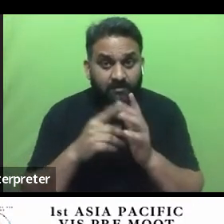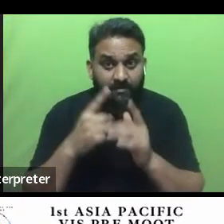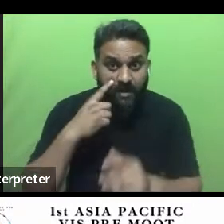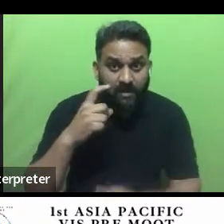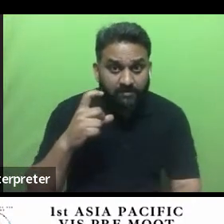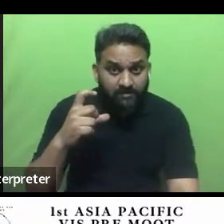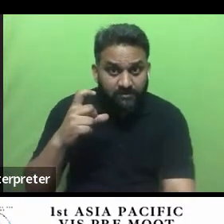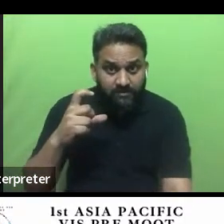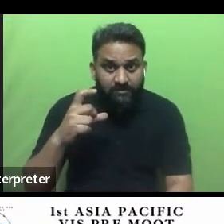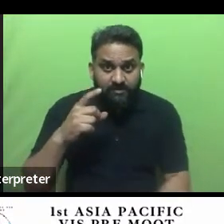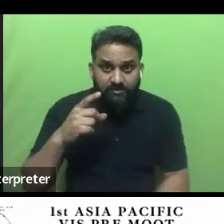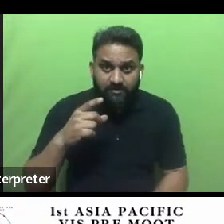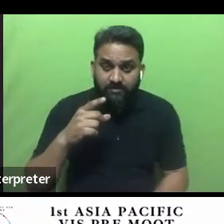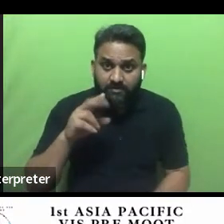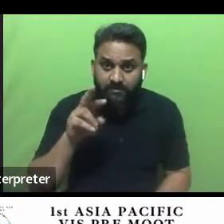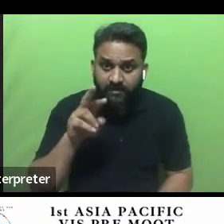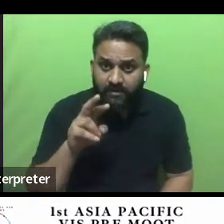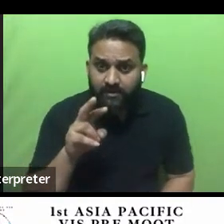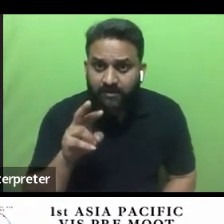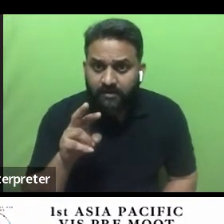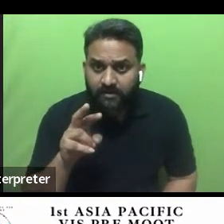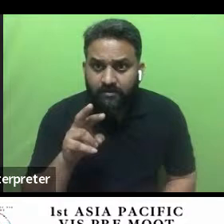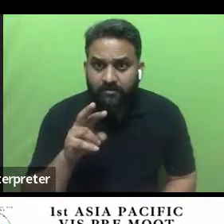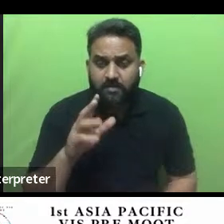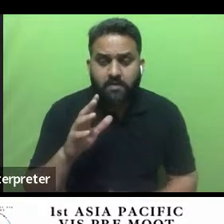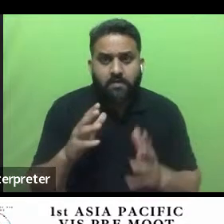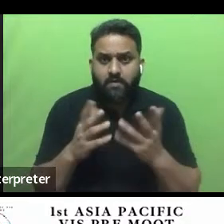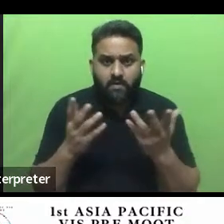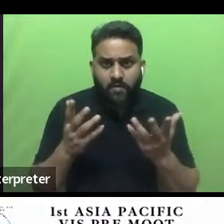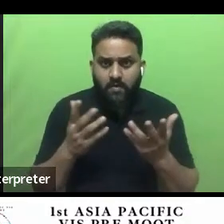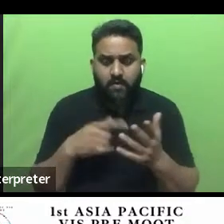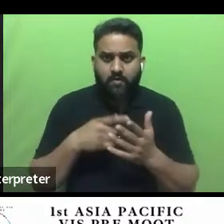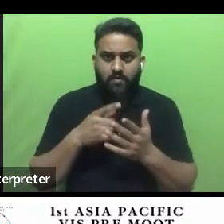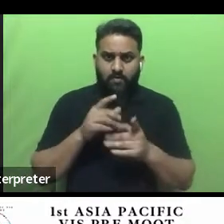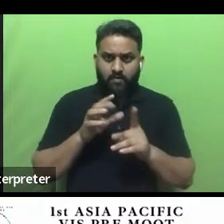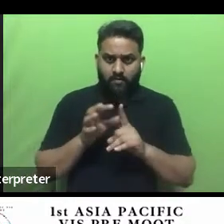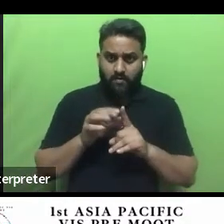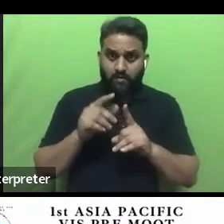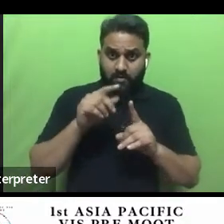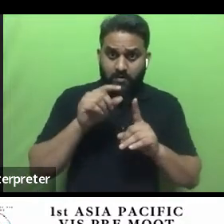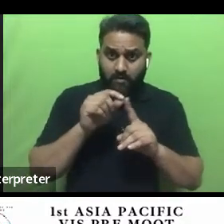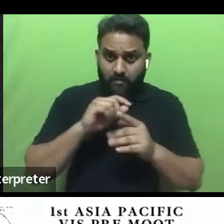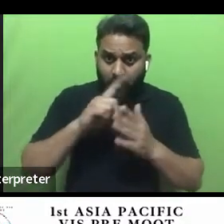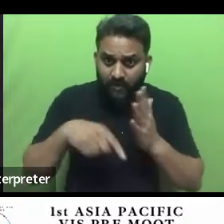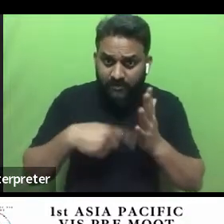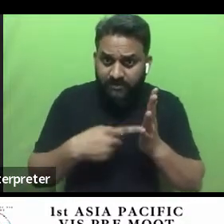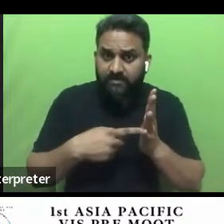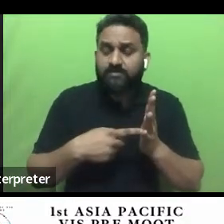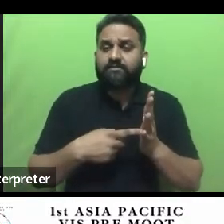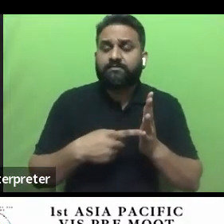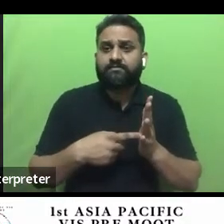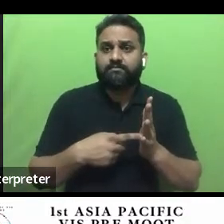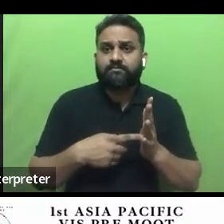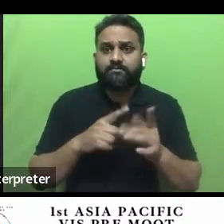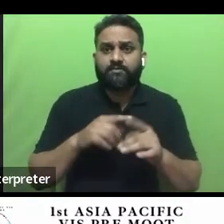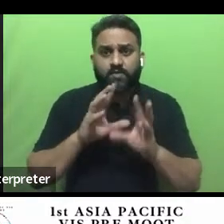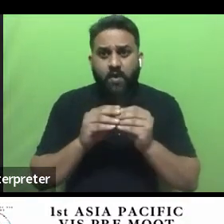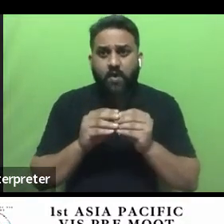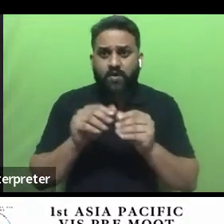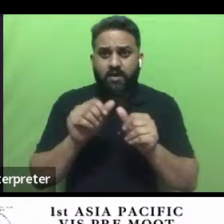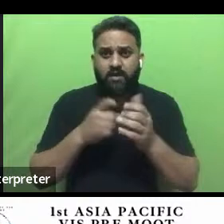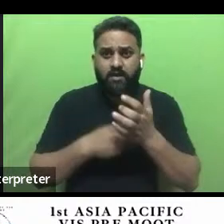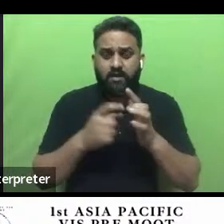of arbitration or its practices or policies that all arbitral